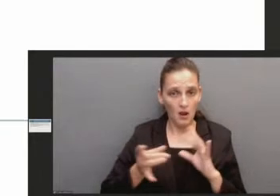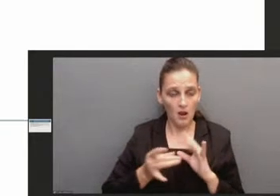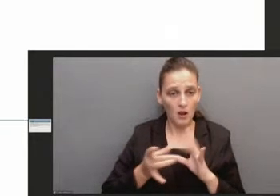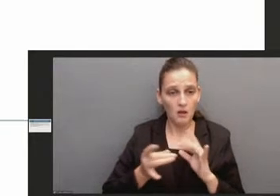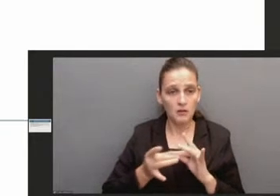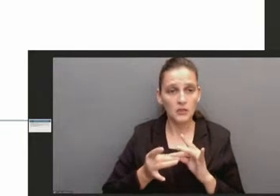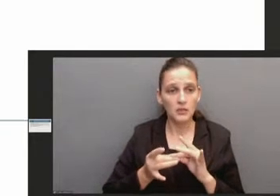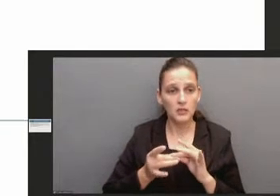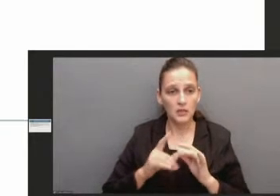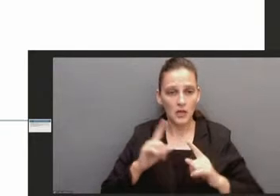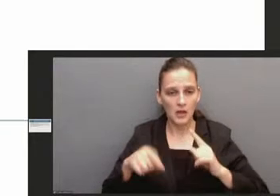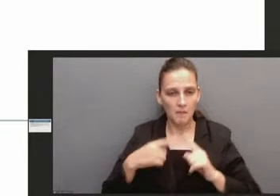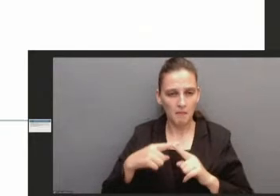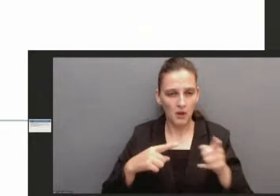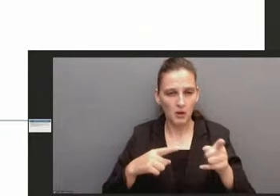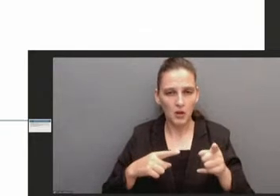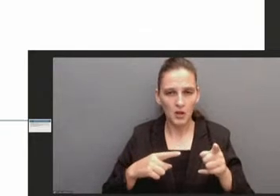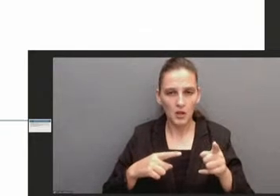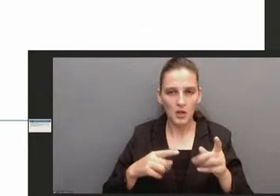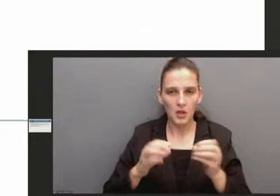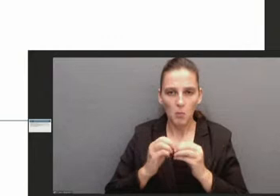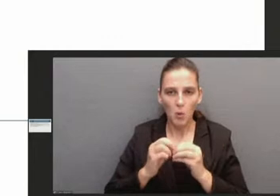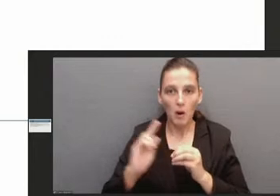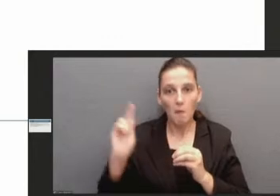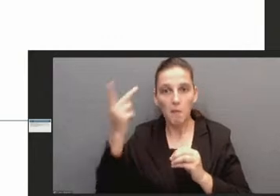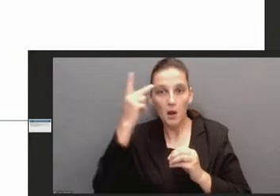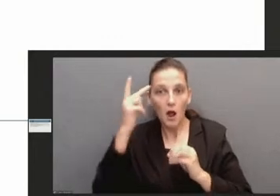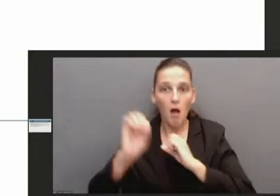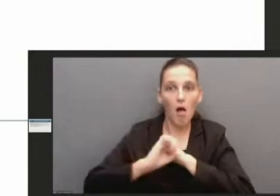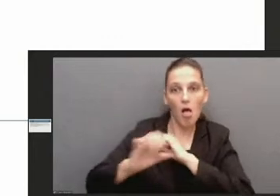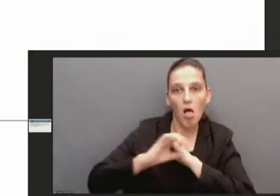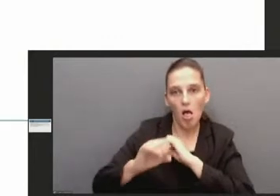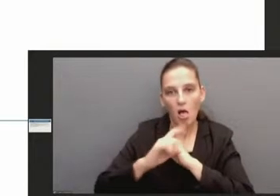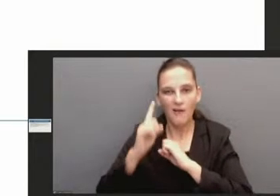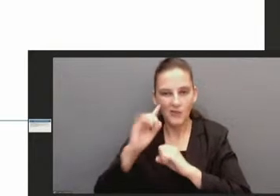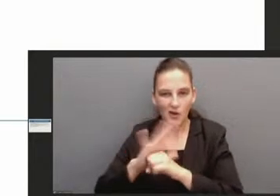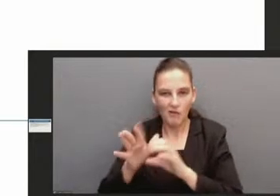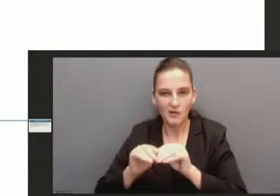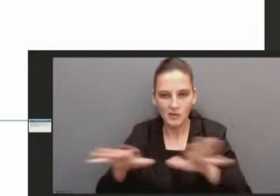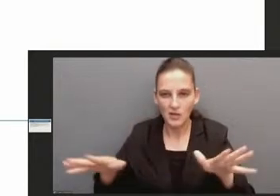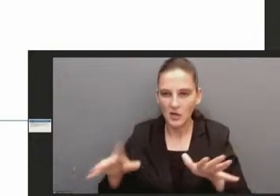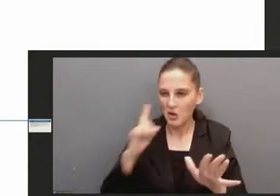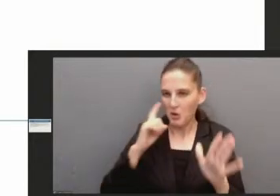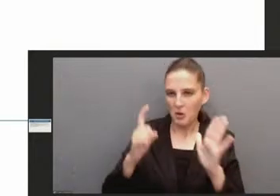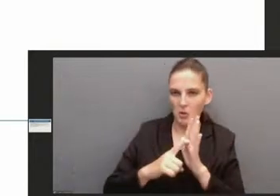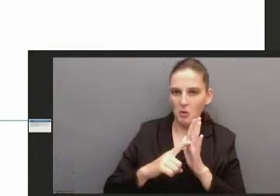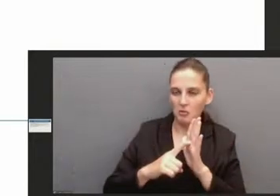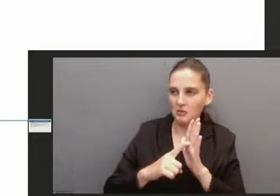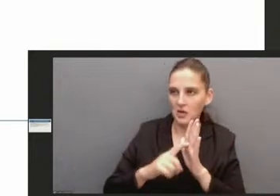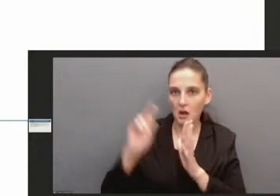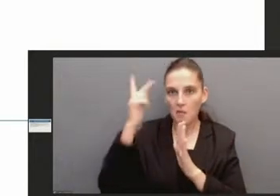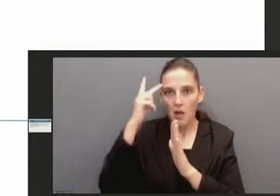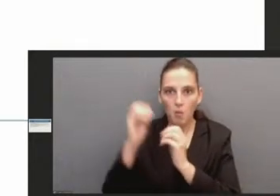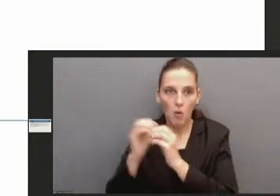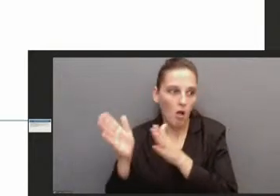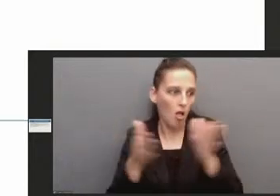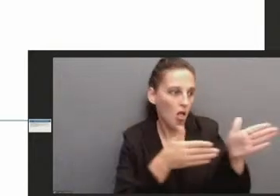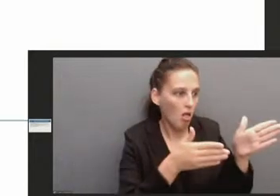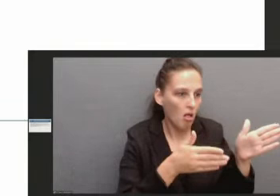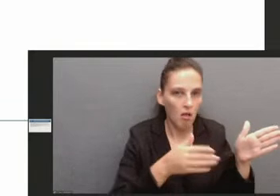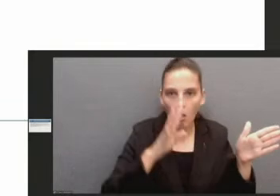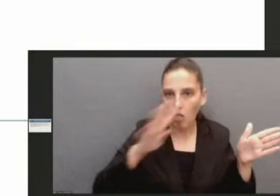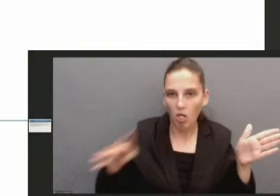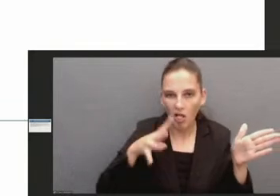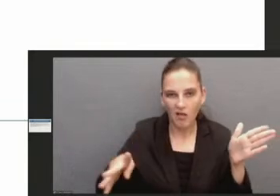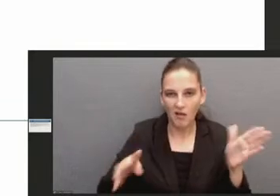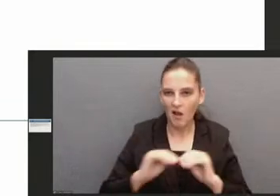the issue with the politicization of this pandemic. And through that, we've seen a lack of equity within the COVID-19 response in